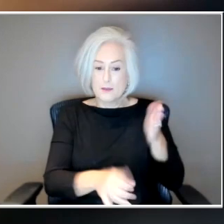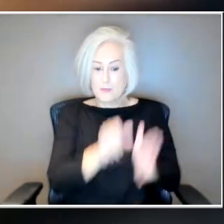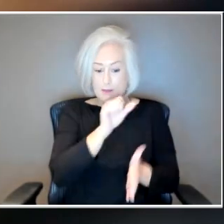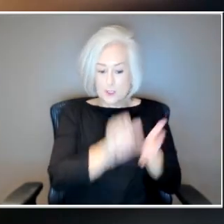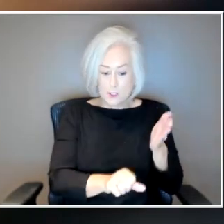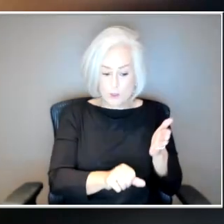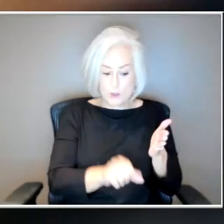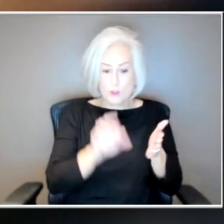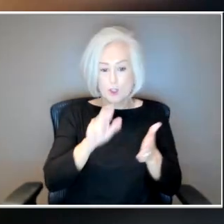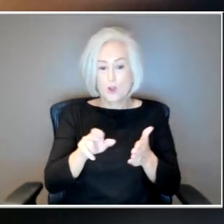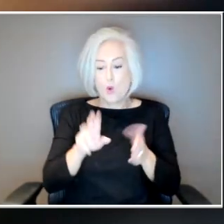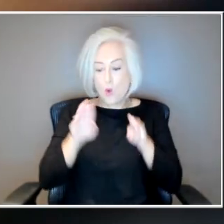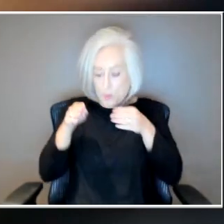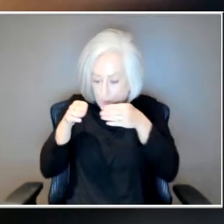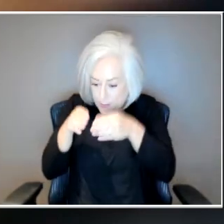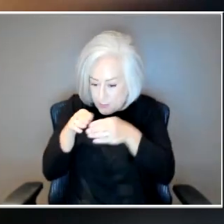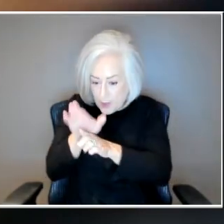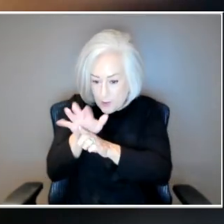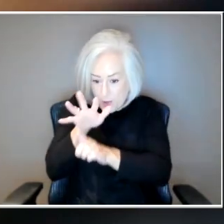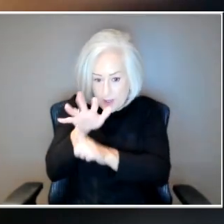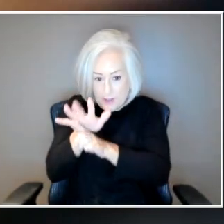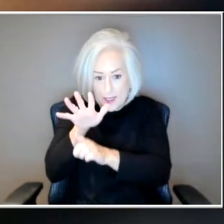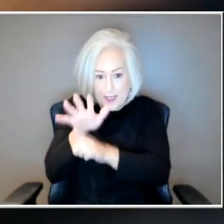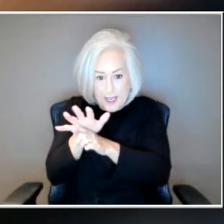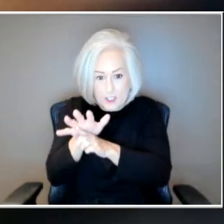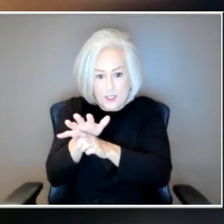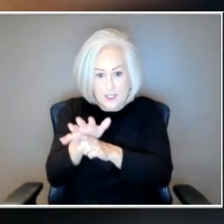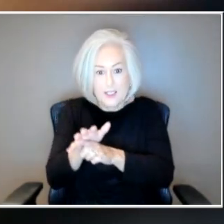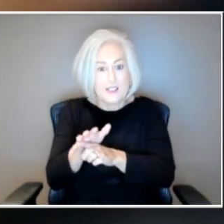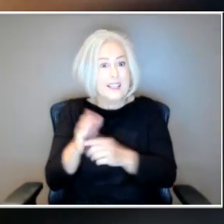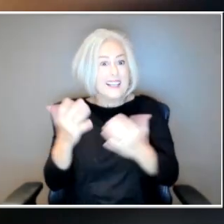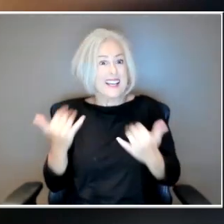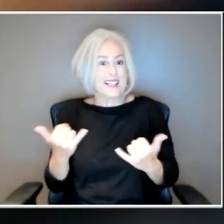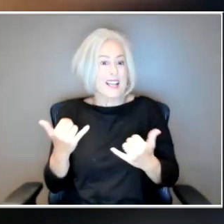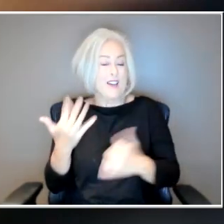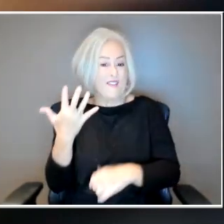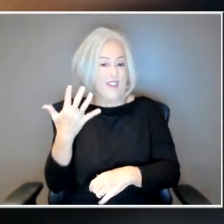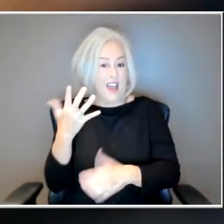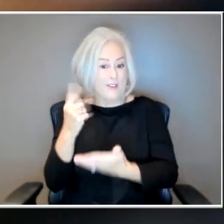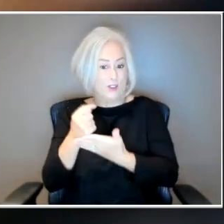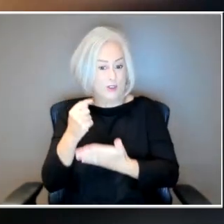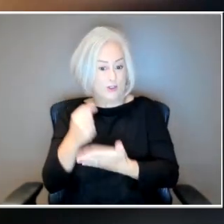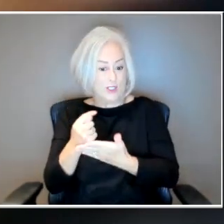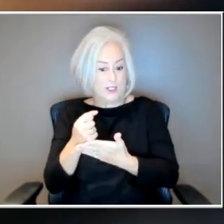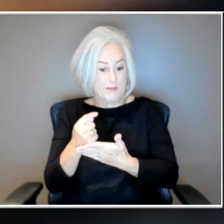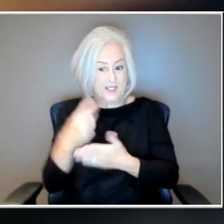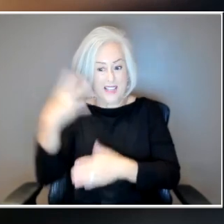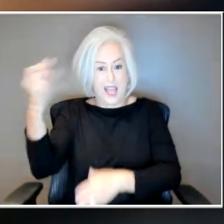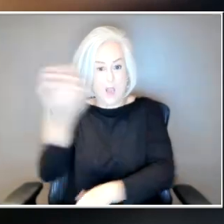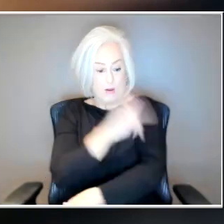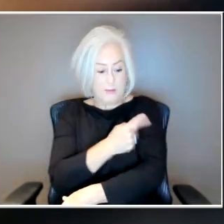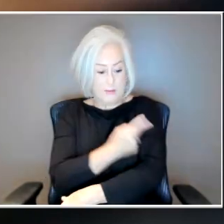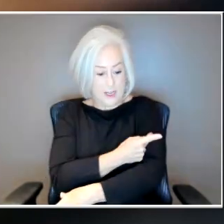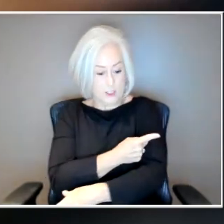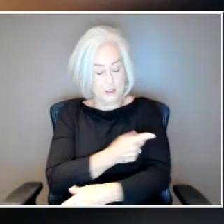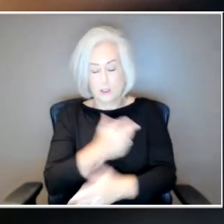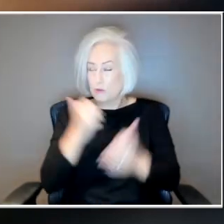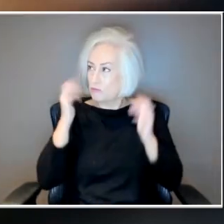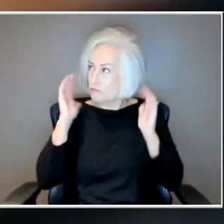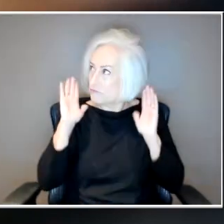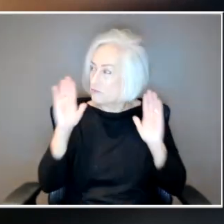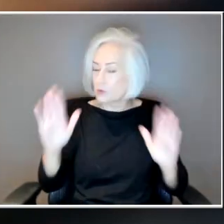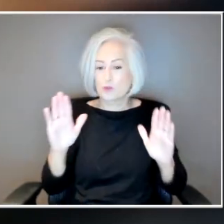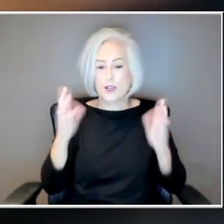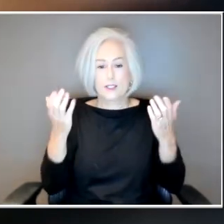targeted radiation non-invasively in just 5 treatments as an outpatient. So again, we have excellent chance of cure when we're able to pick up lung